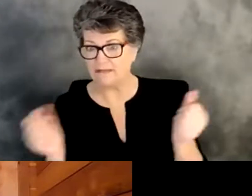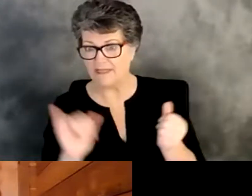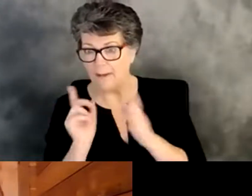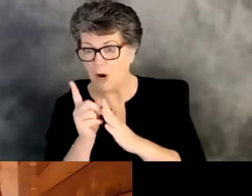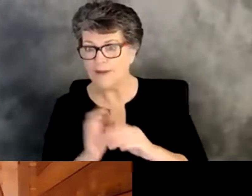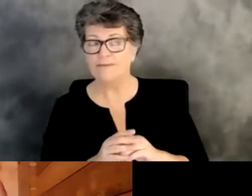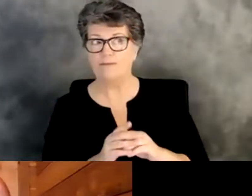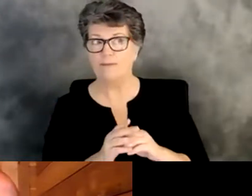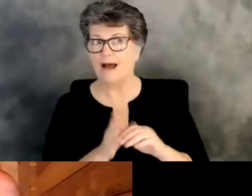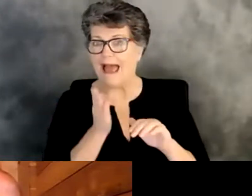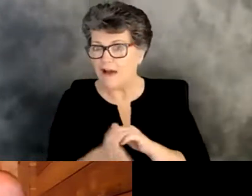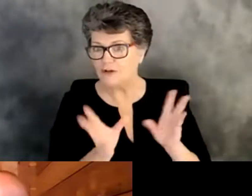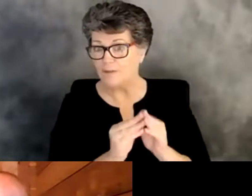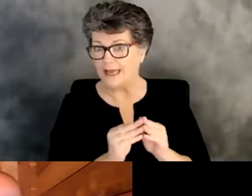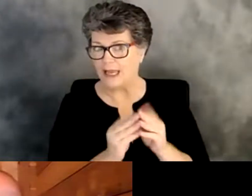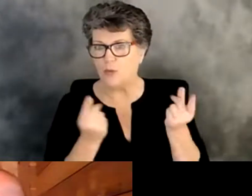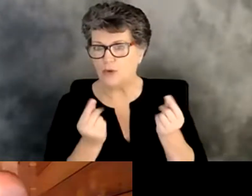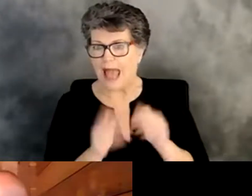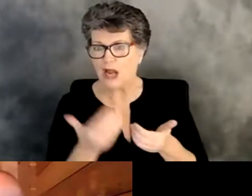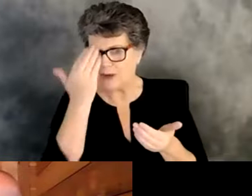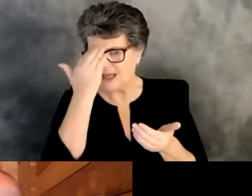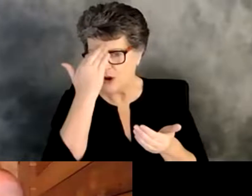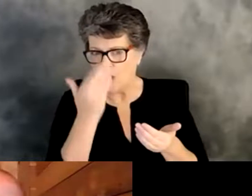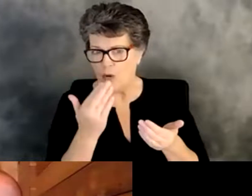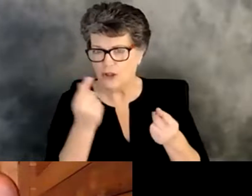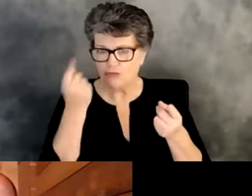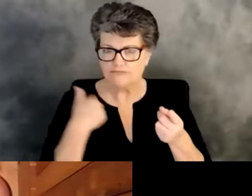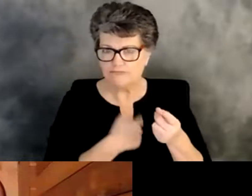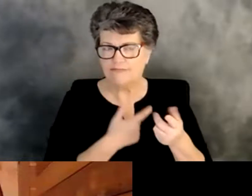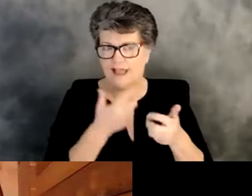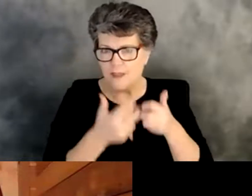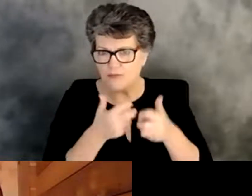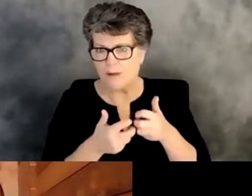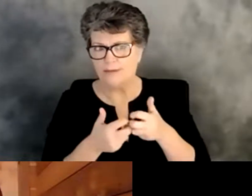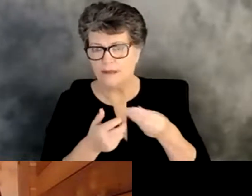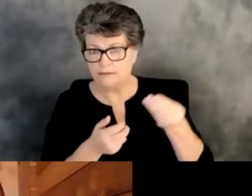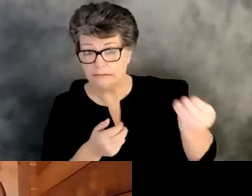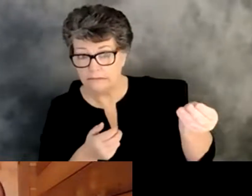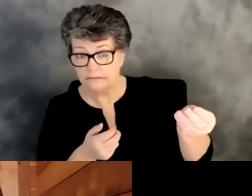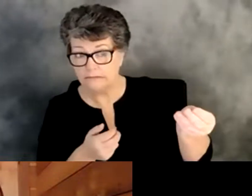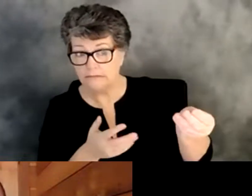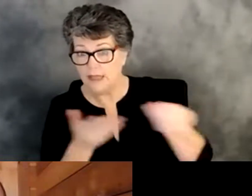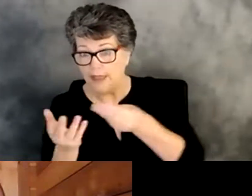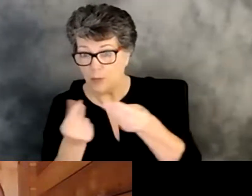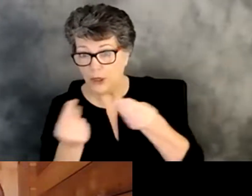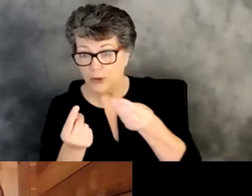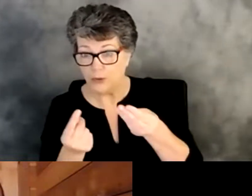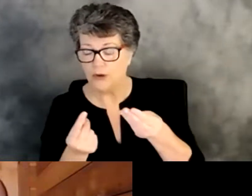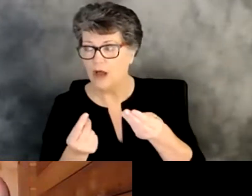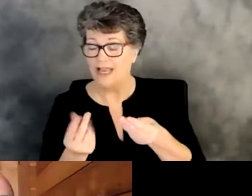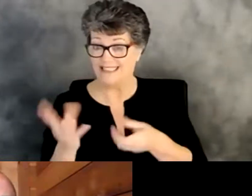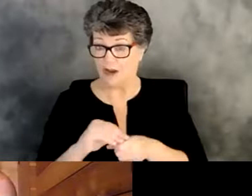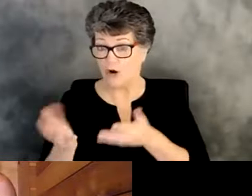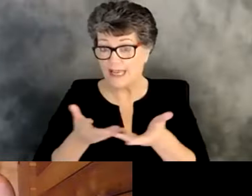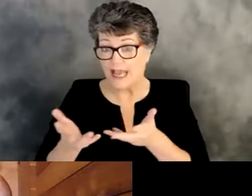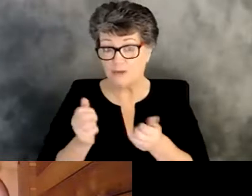will happen after the meeting? How will we know we were heard, and what's the iterative process there for engaging with our committee? Or is it engagement with, you know, you